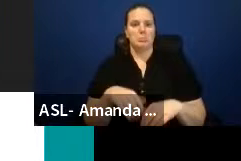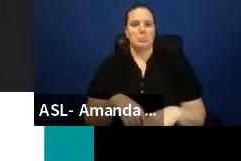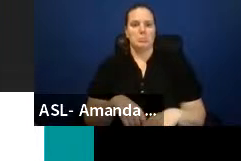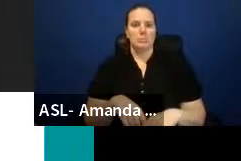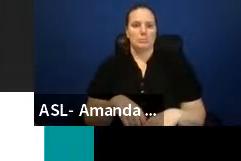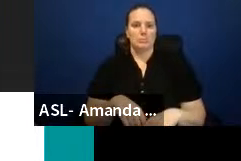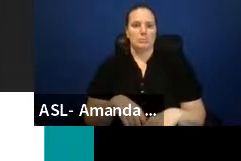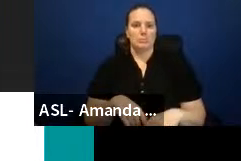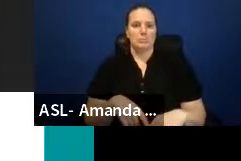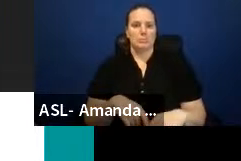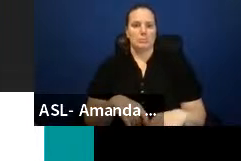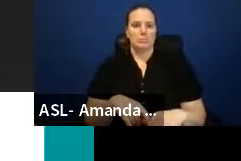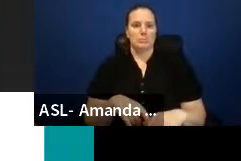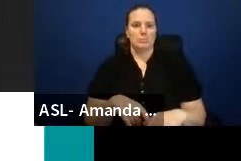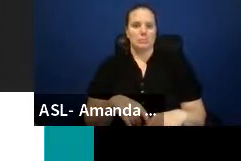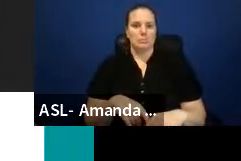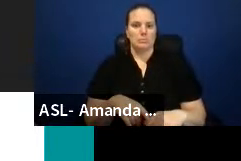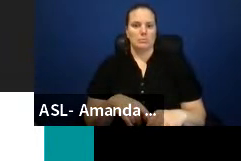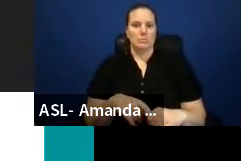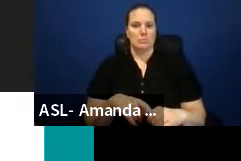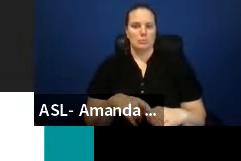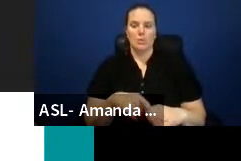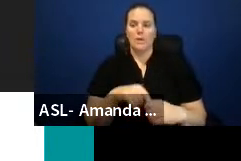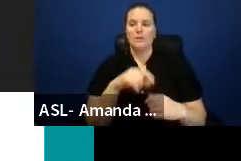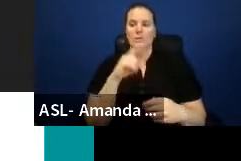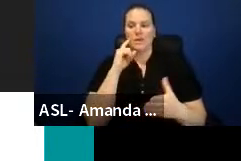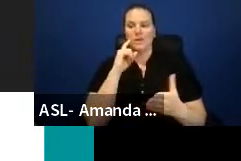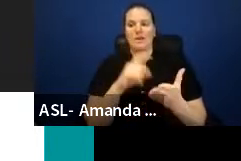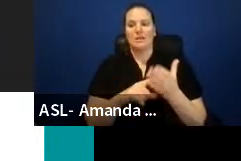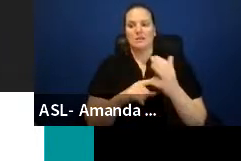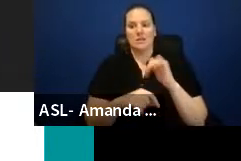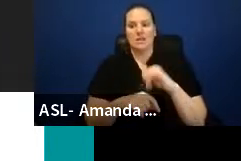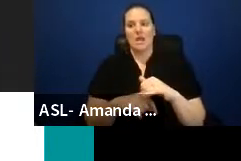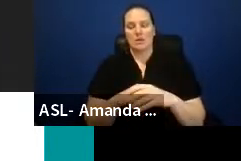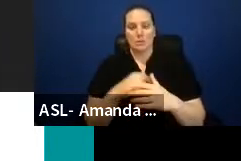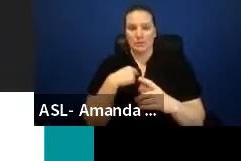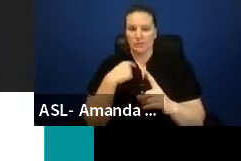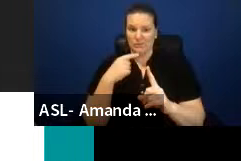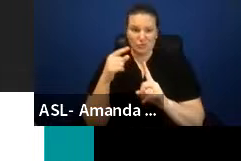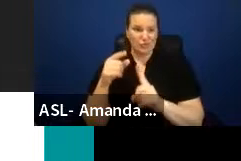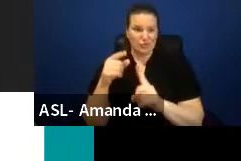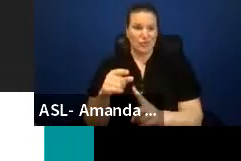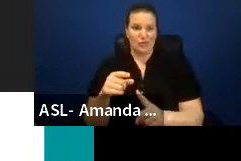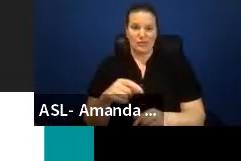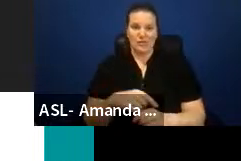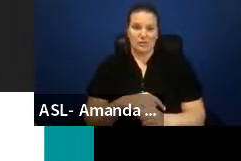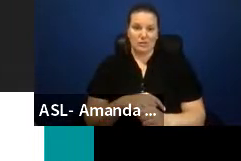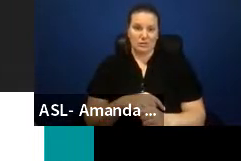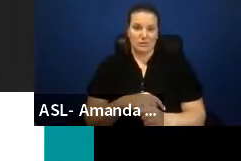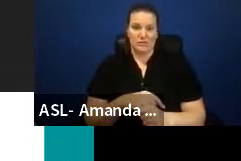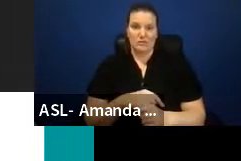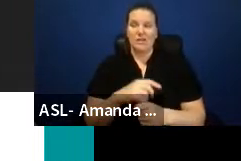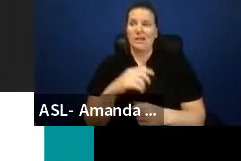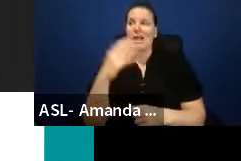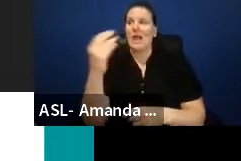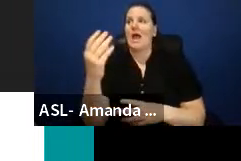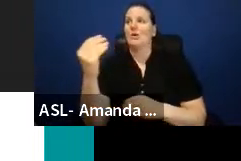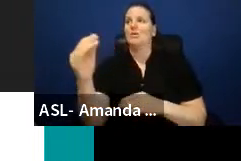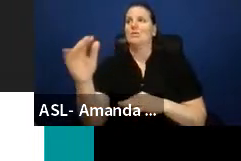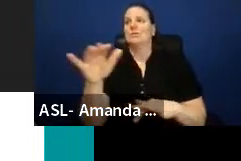We recognize that phenomenon and we have been targeting getting out into